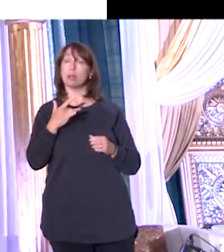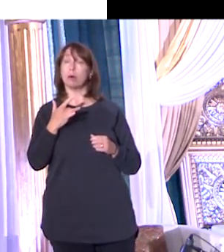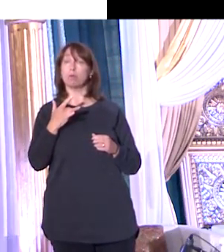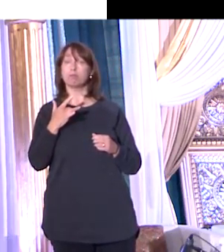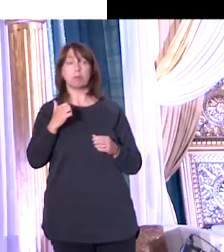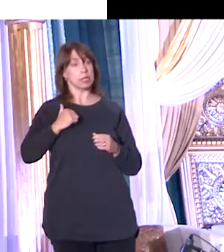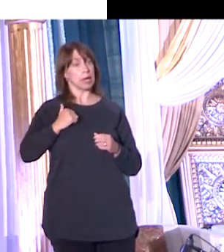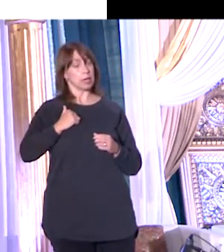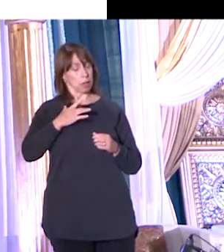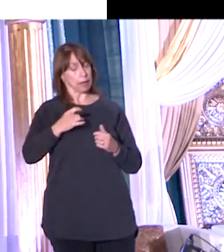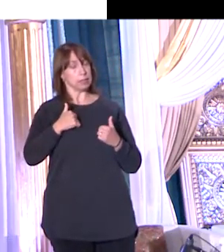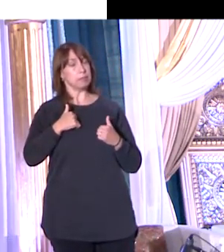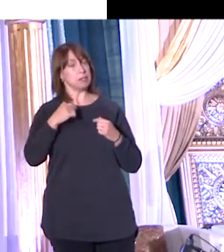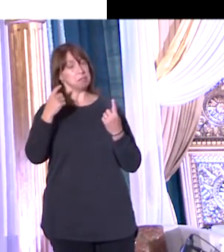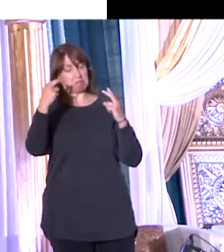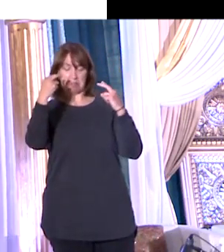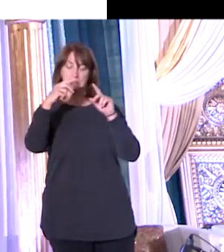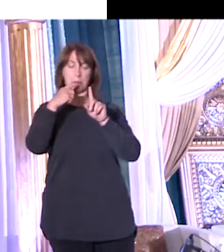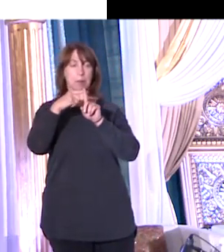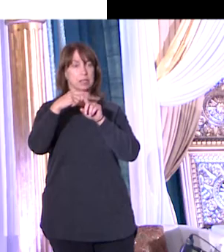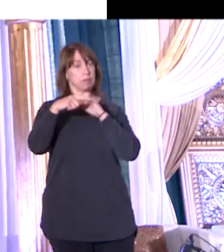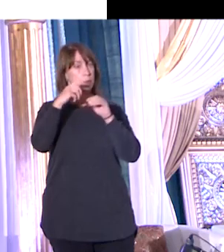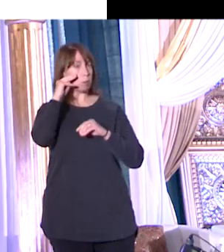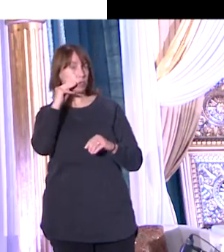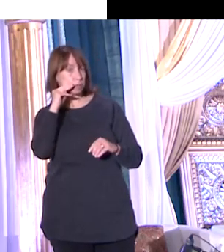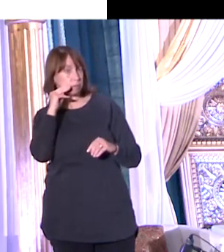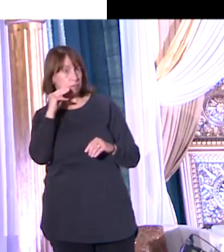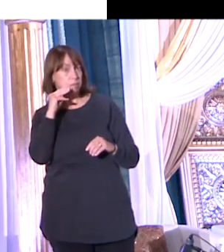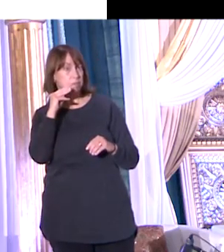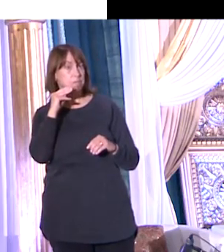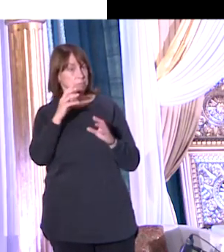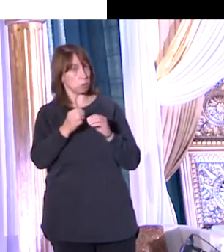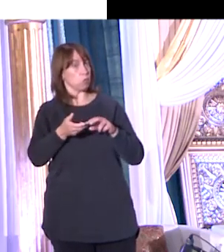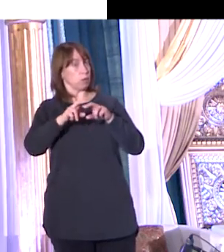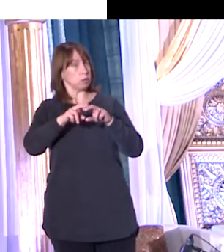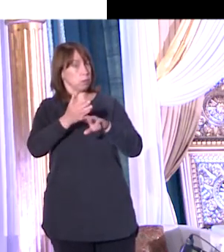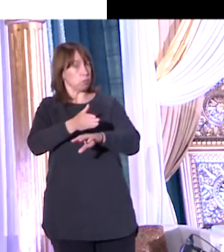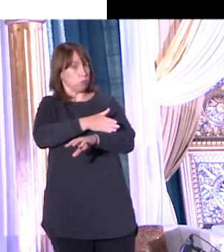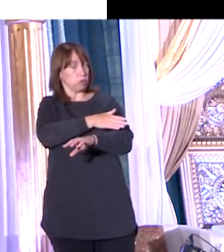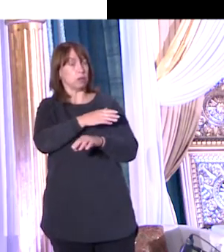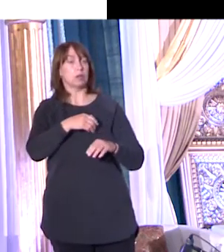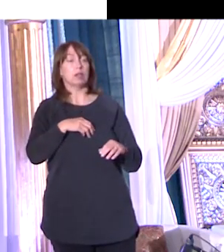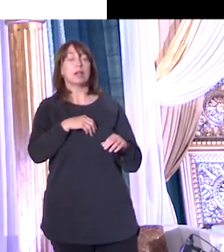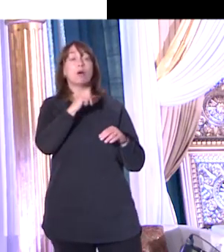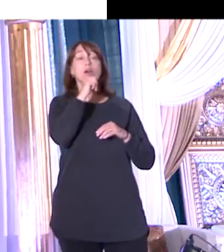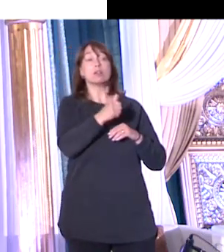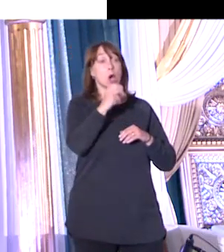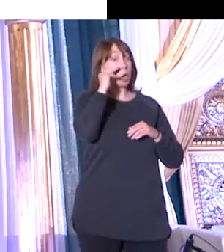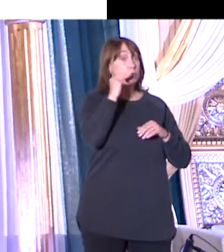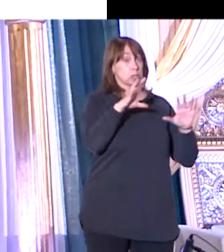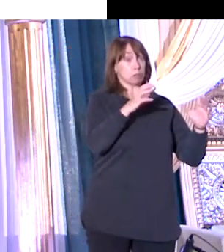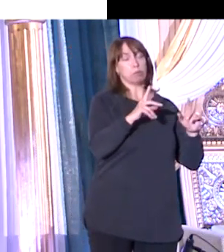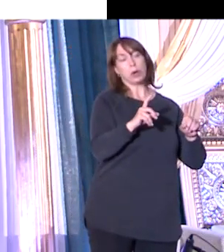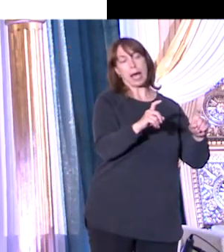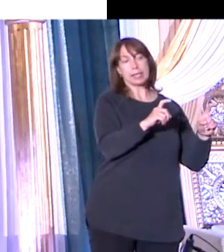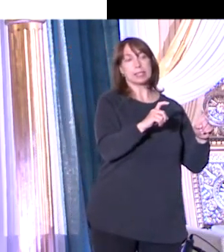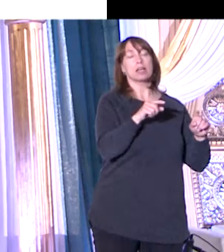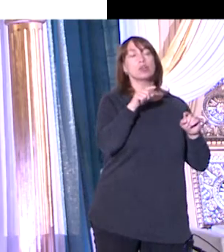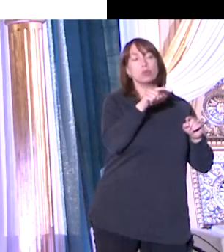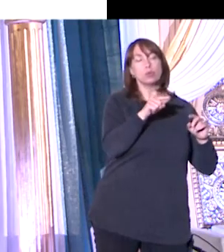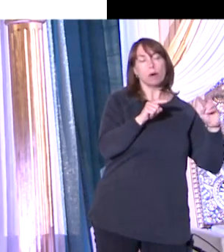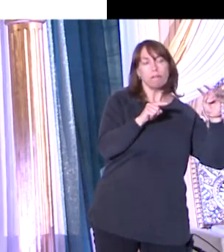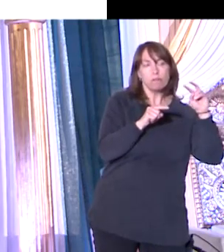that opinion, that perception has strengthened in the last 10 years. How do non-Muslims actually view Islam?